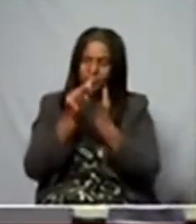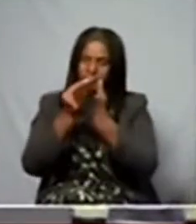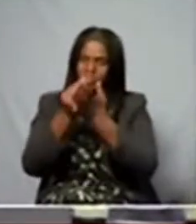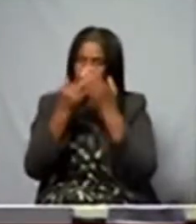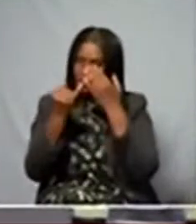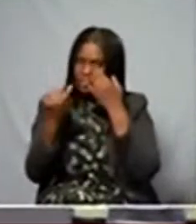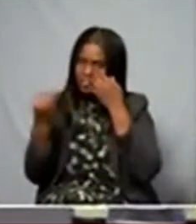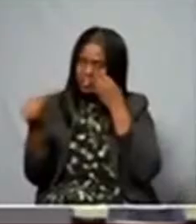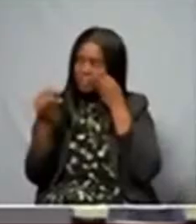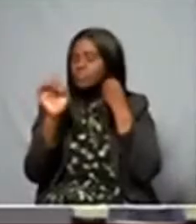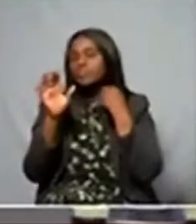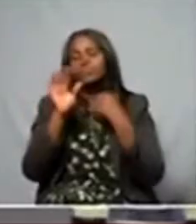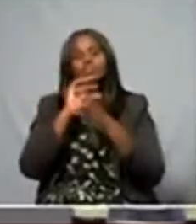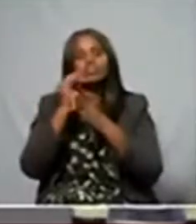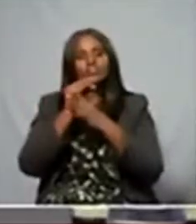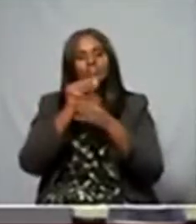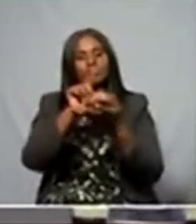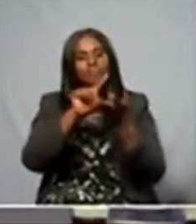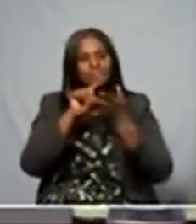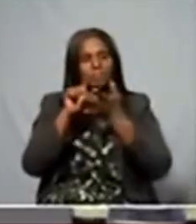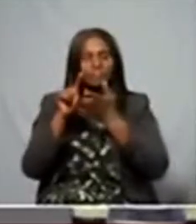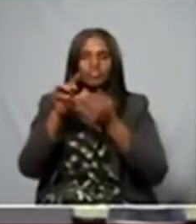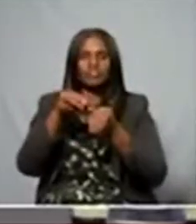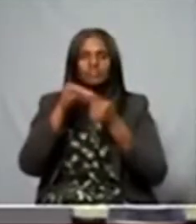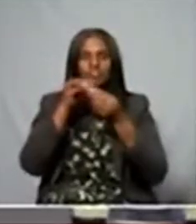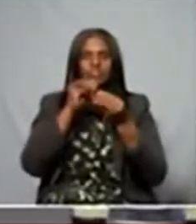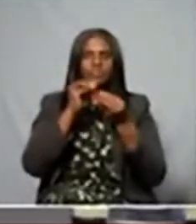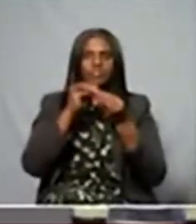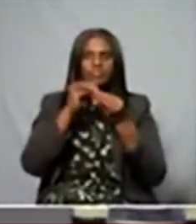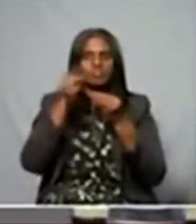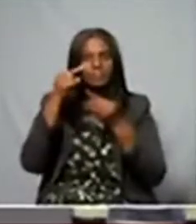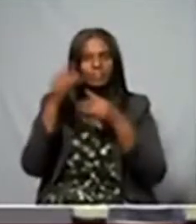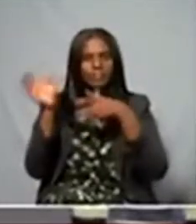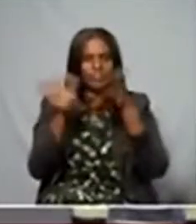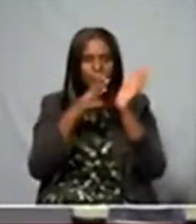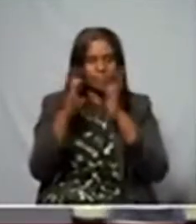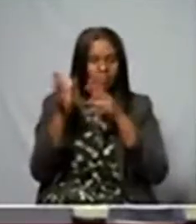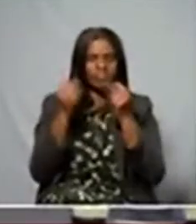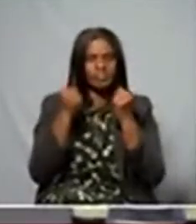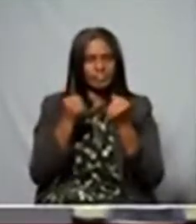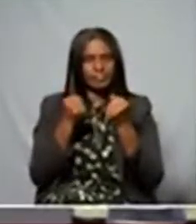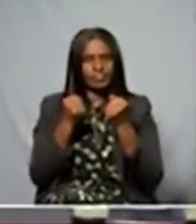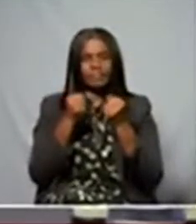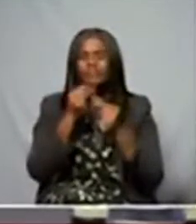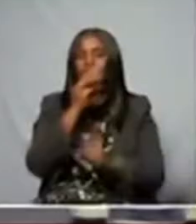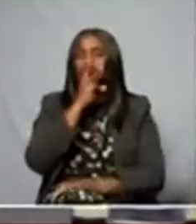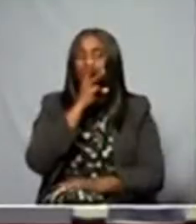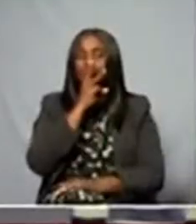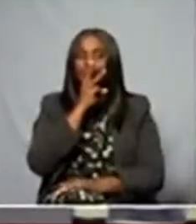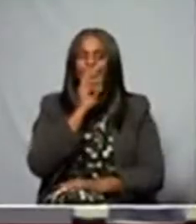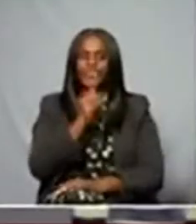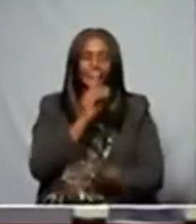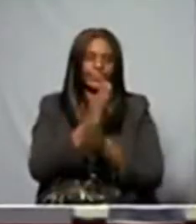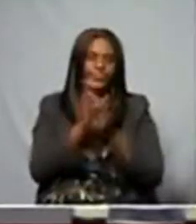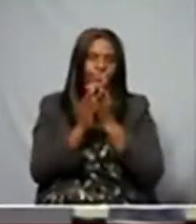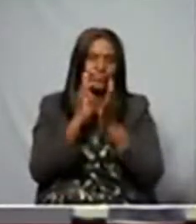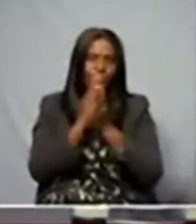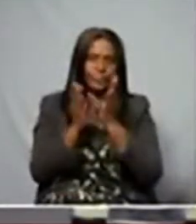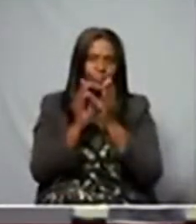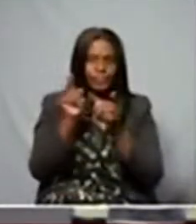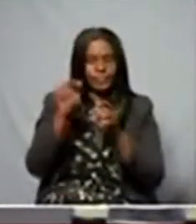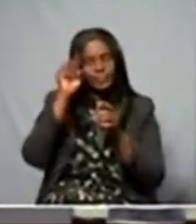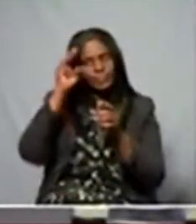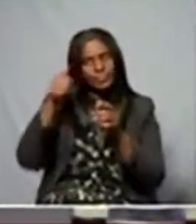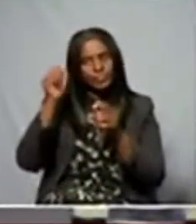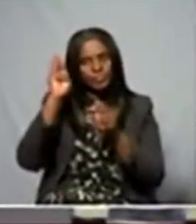instruments or concession loans, particularly for climate resilient water infrastructure. The ministry